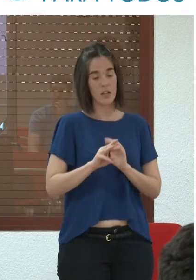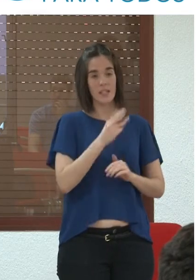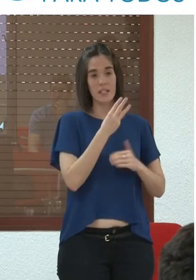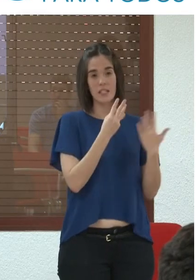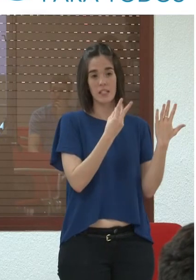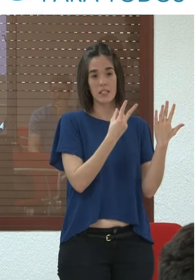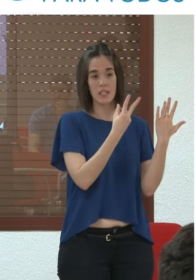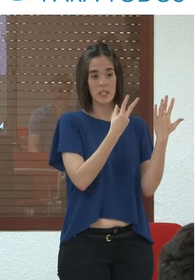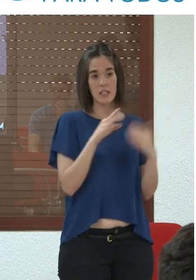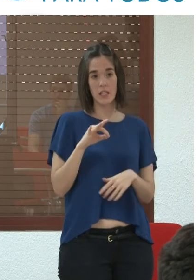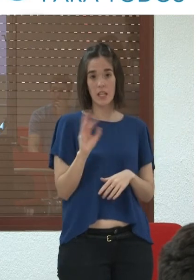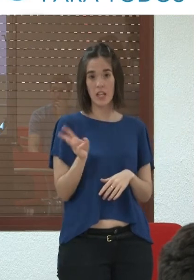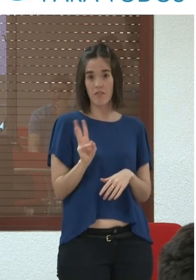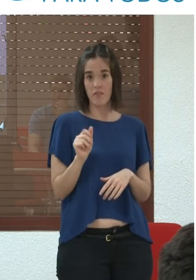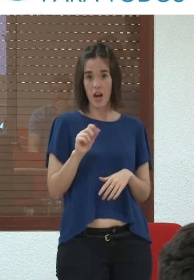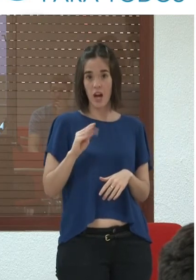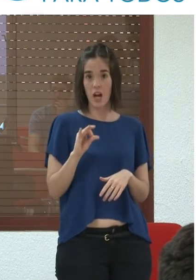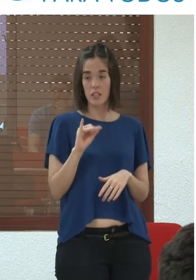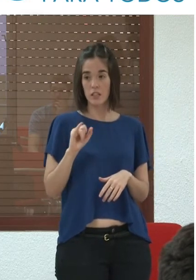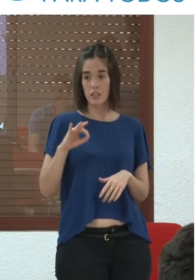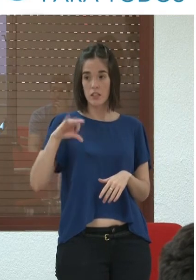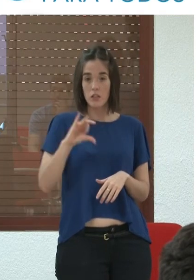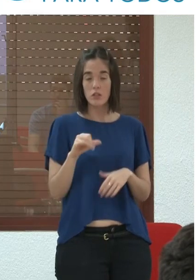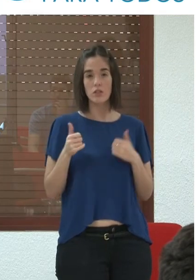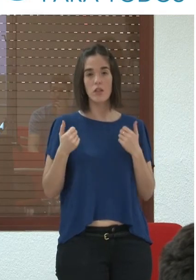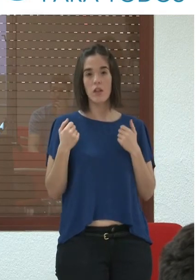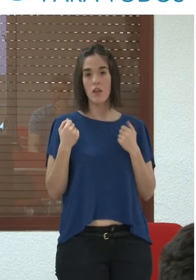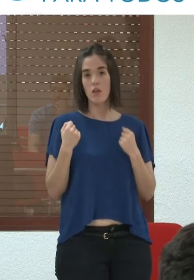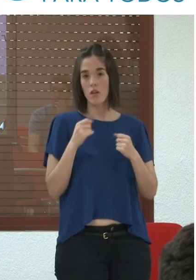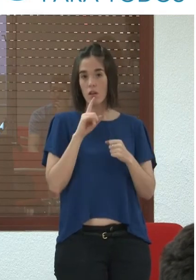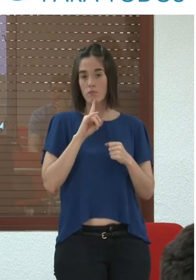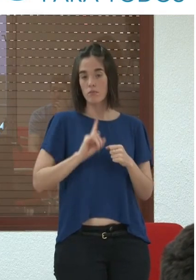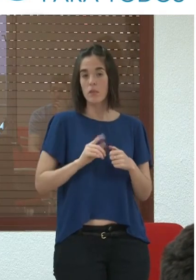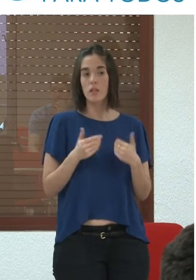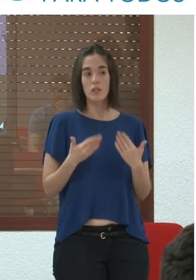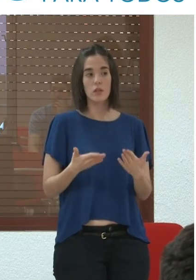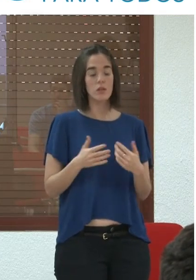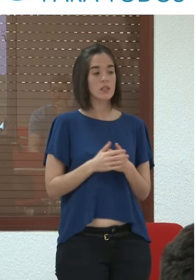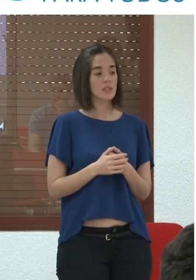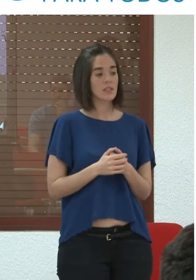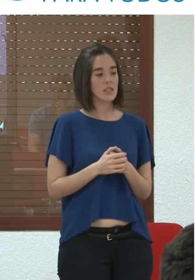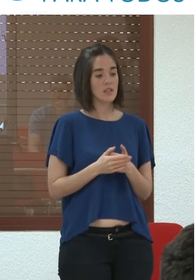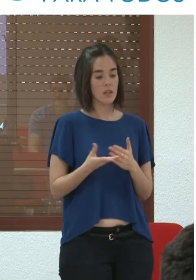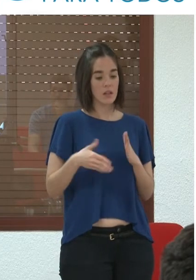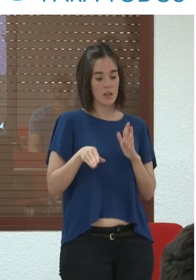here, 70 watts, and then include a drive